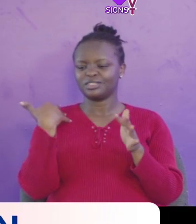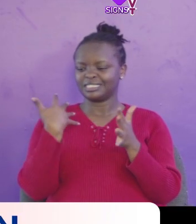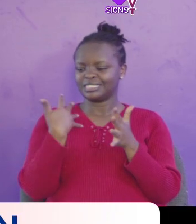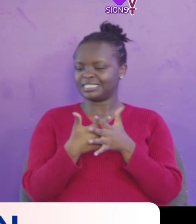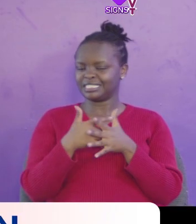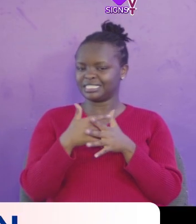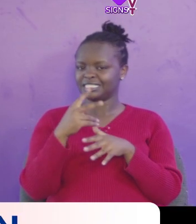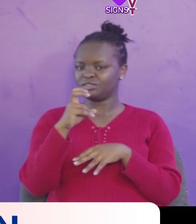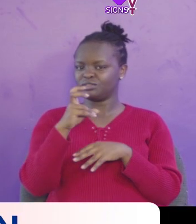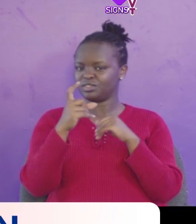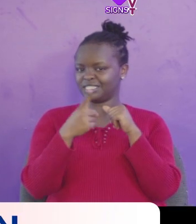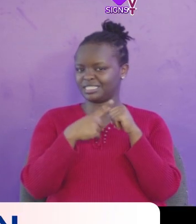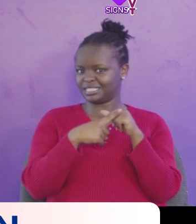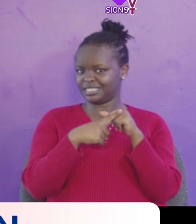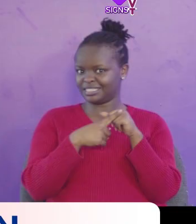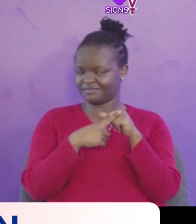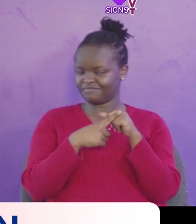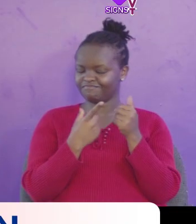began. Karibu sana.